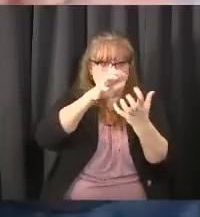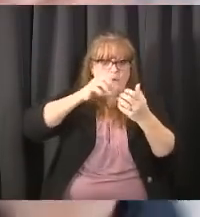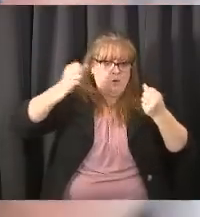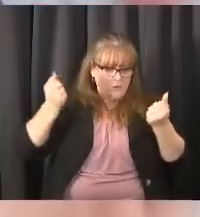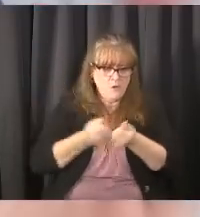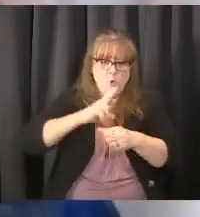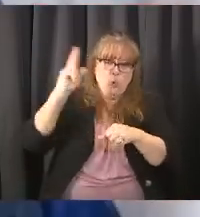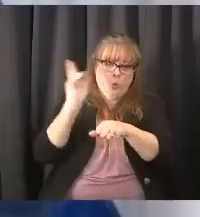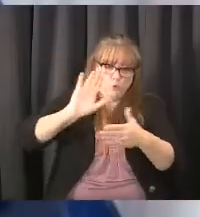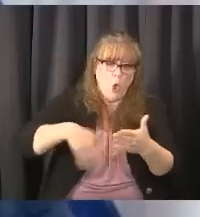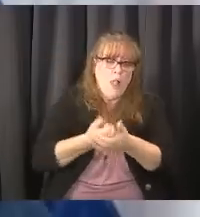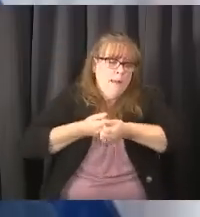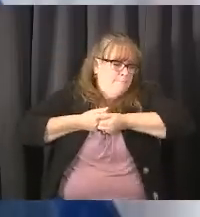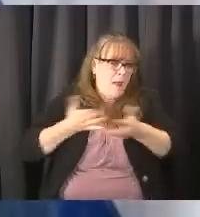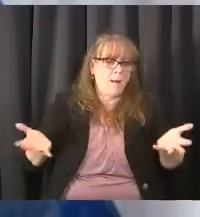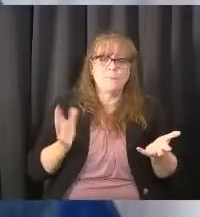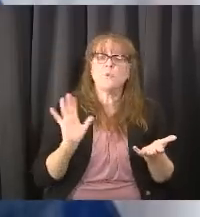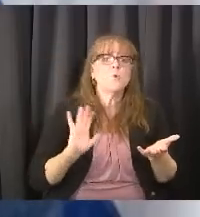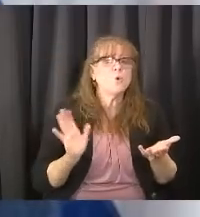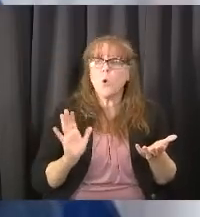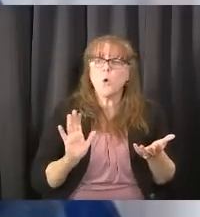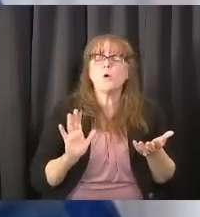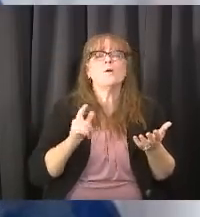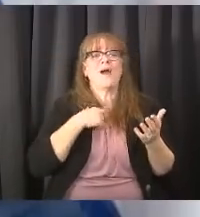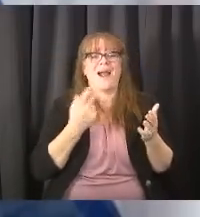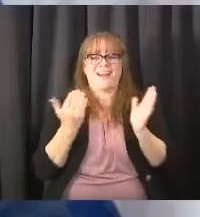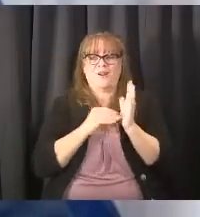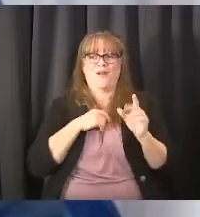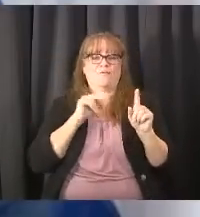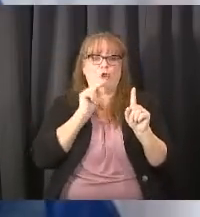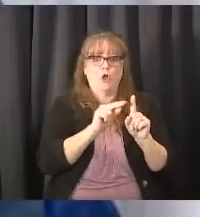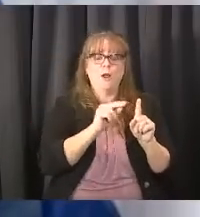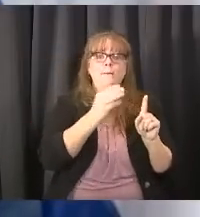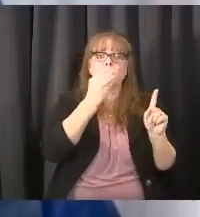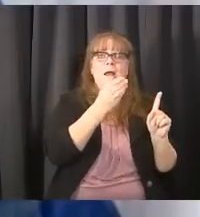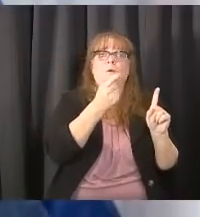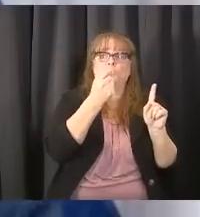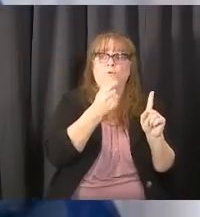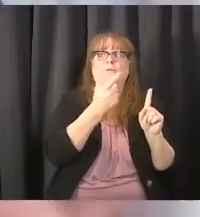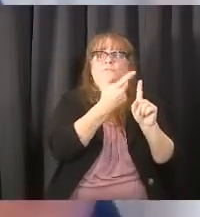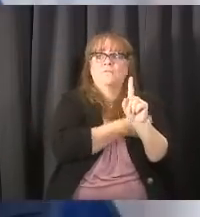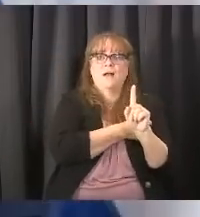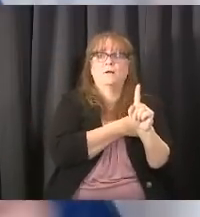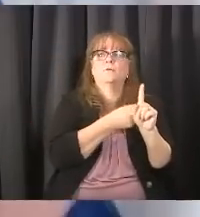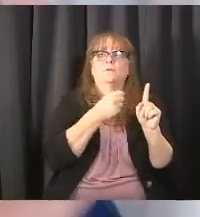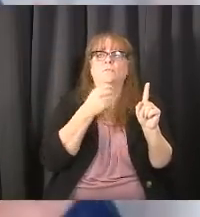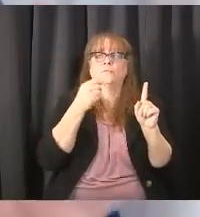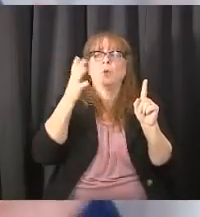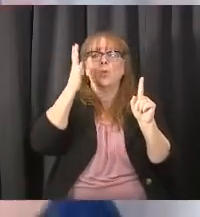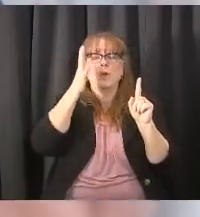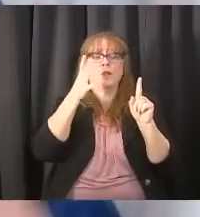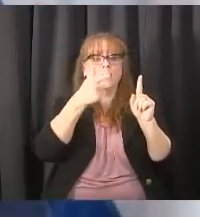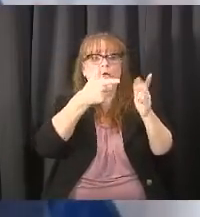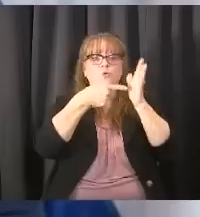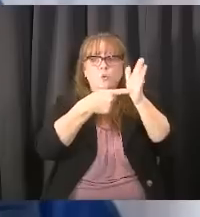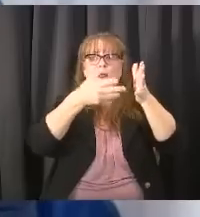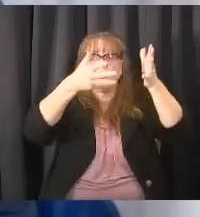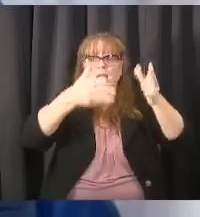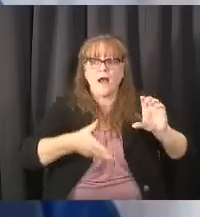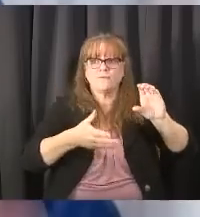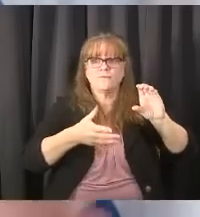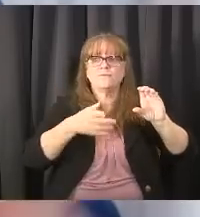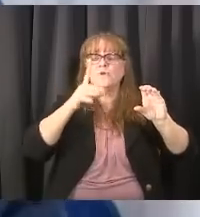some unused doses. If you're looking at Sunday data, it should be very close to zero. There might be some Monday clinics. So we'll be happy to, Olympia, after this call,